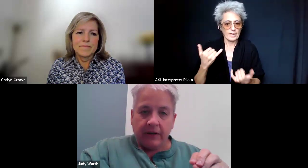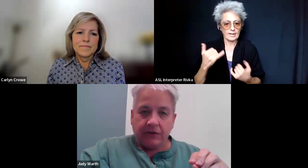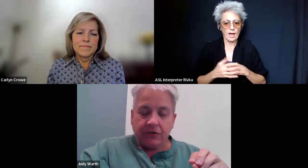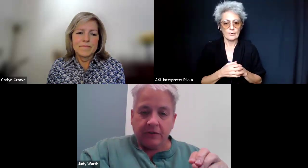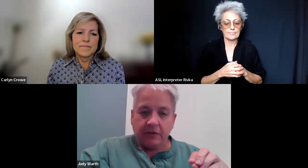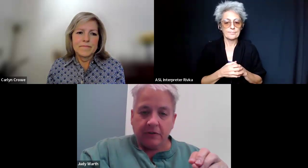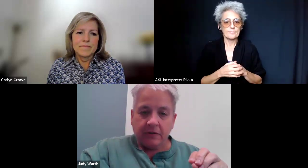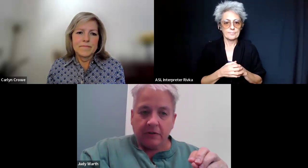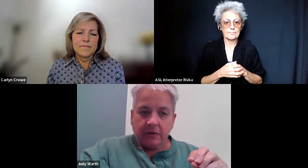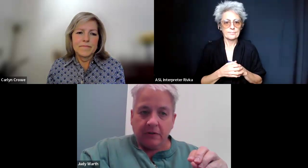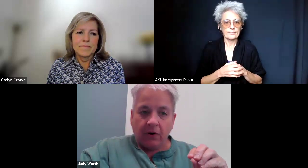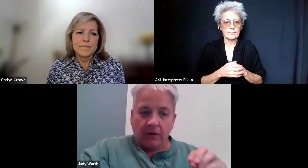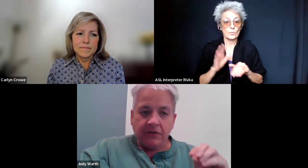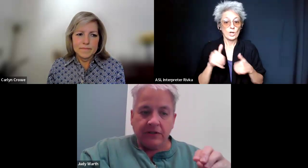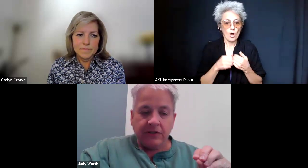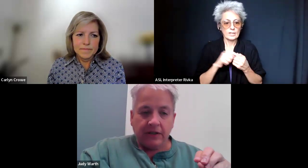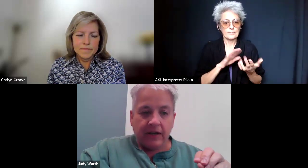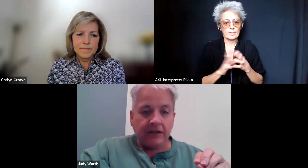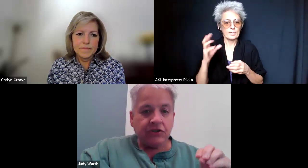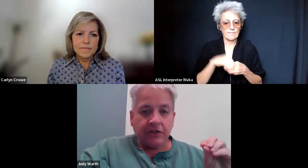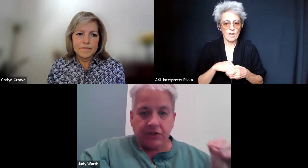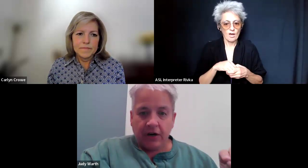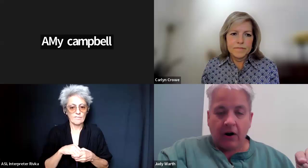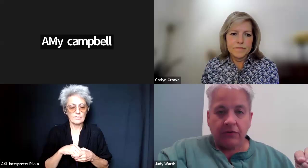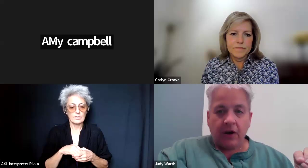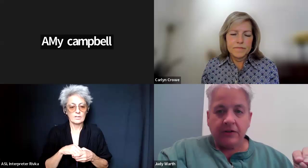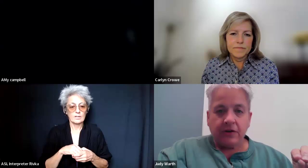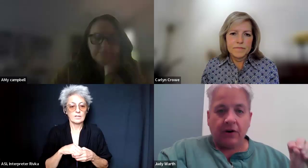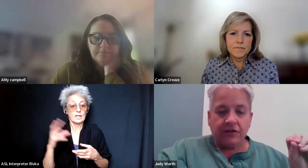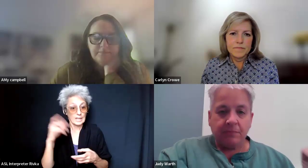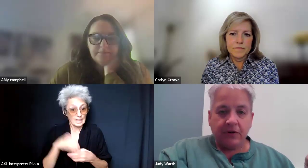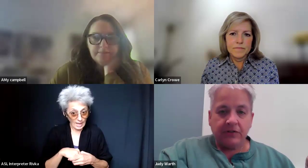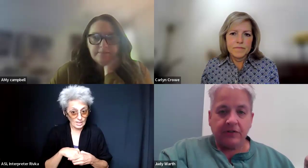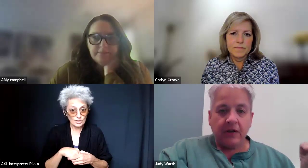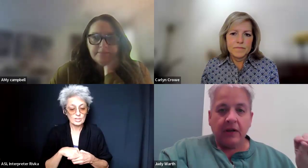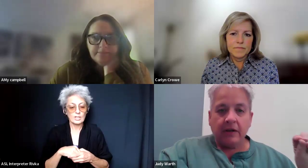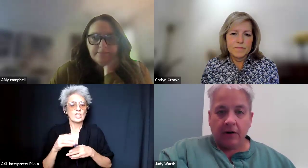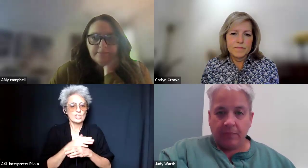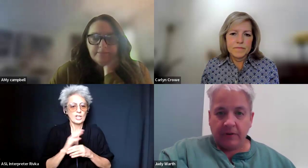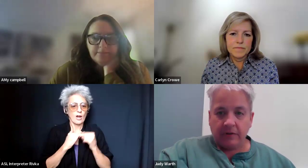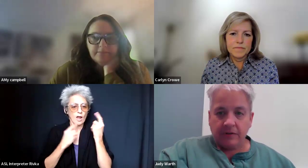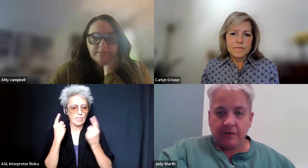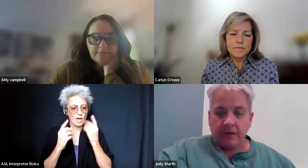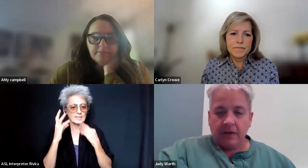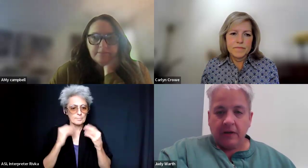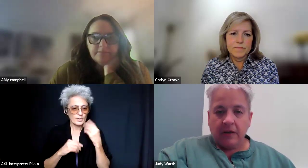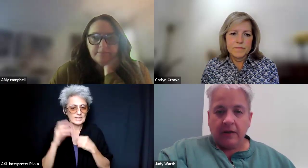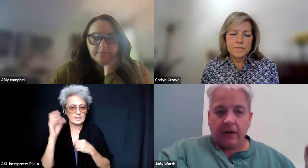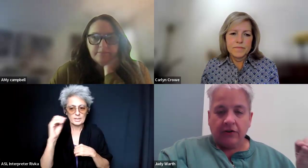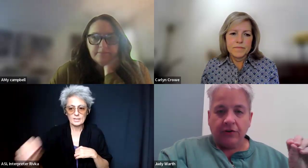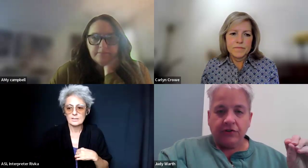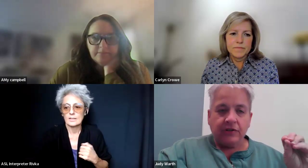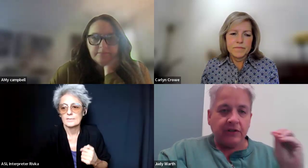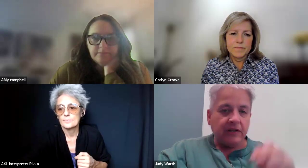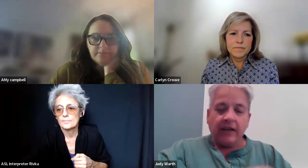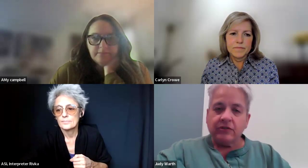to engage. All of us need to engage and share our thoughts, our experiences, and our opinions. And